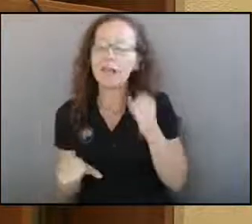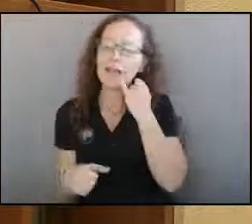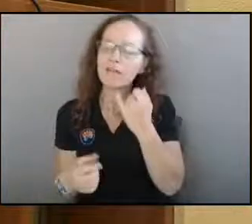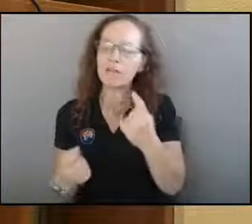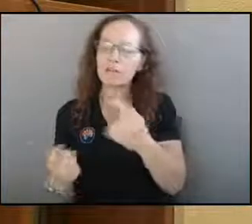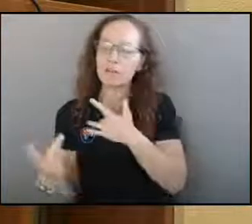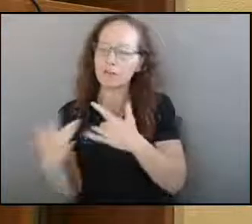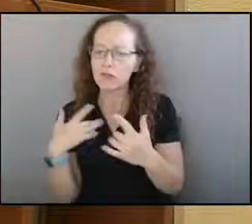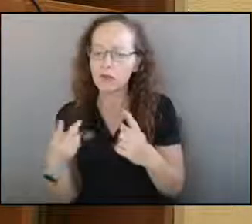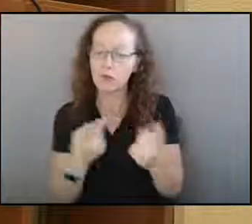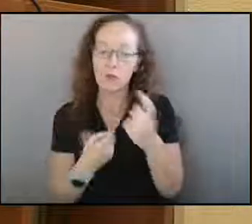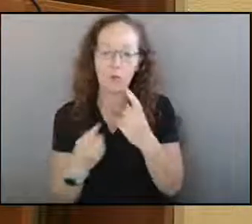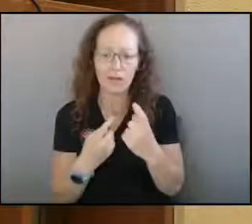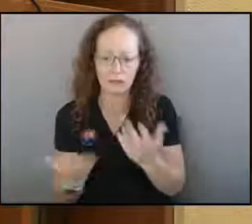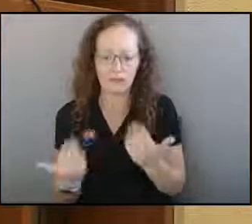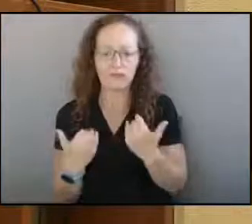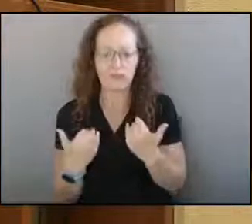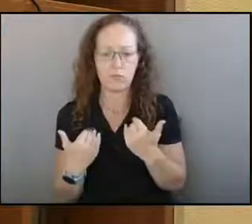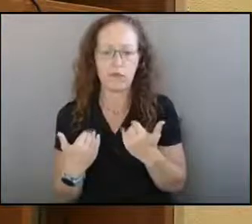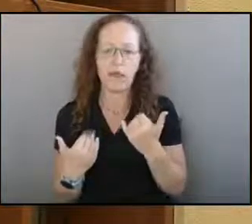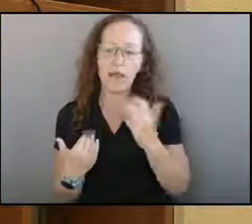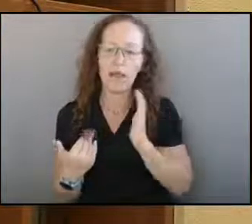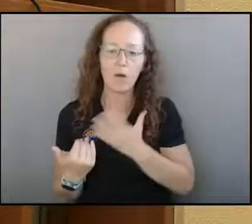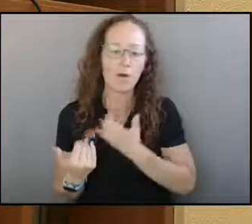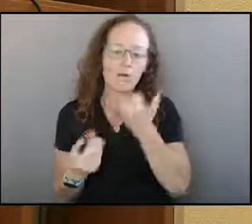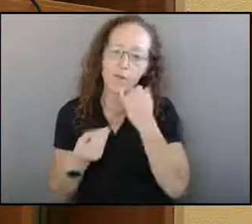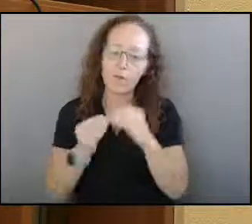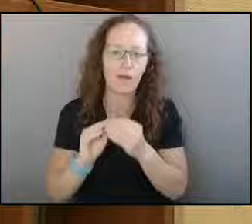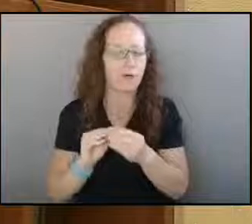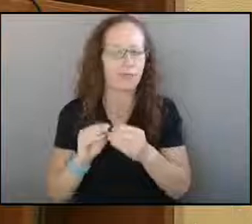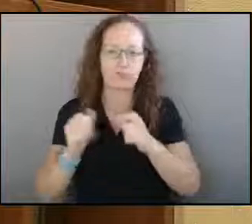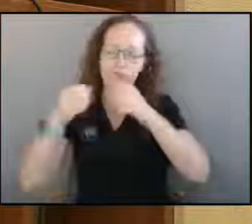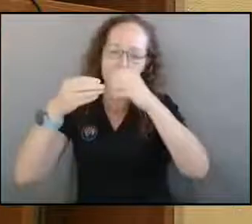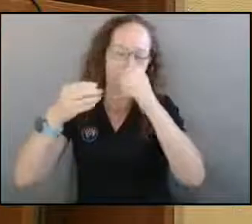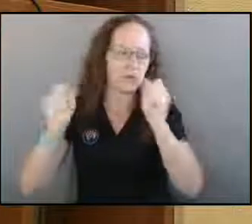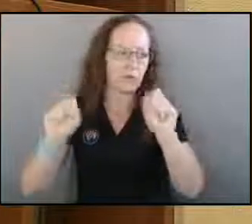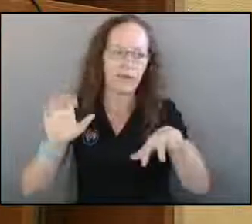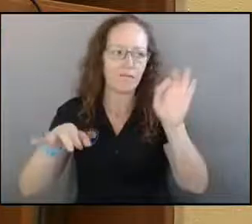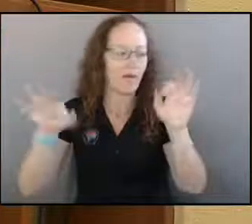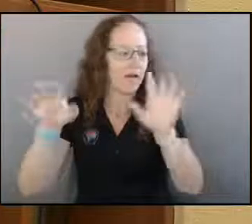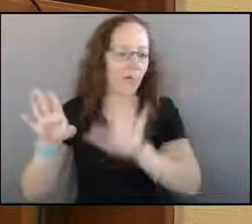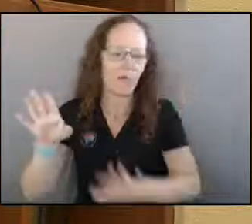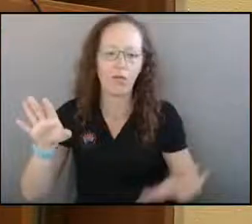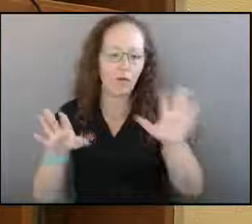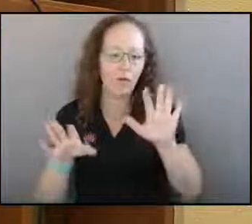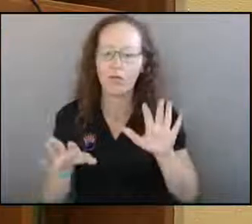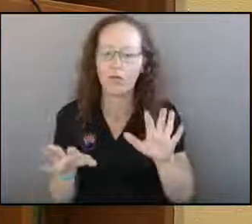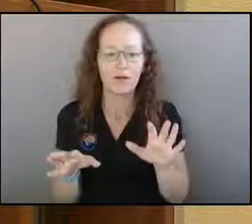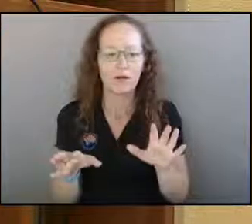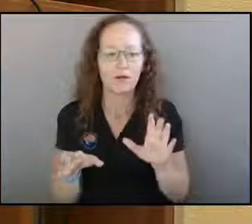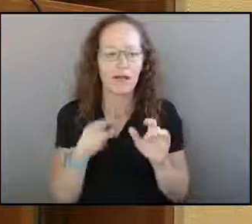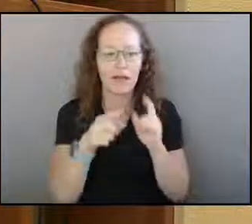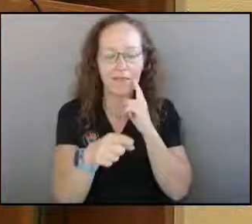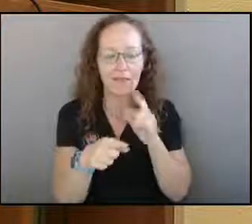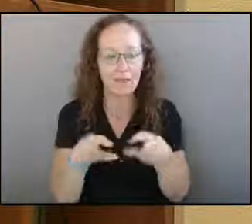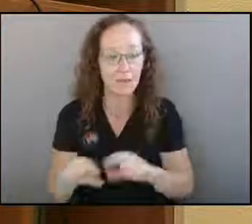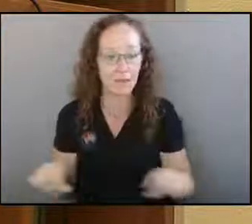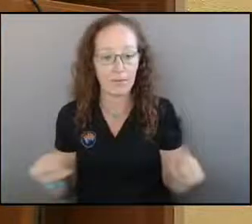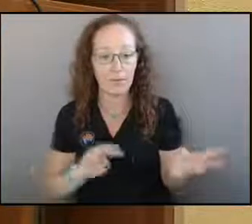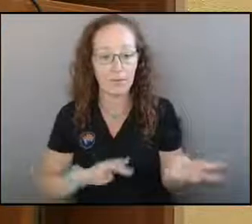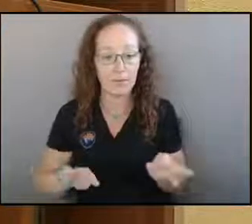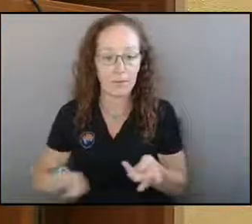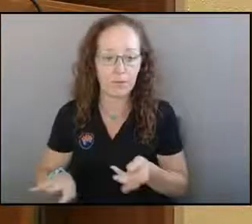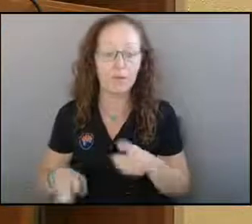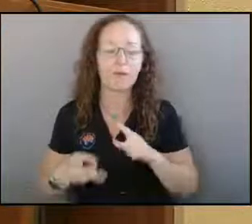numbers are all over our information pages, and I believe even scrolling at the bottom of the screen. With that, I'm going to bring